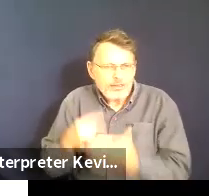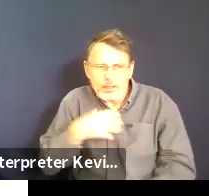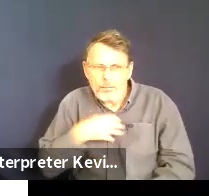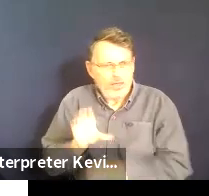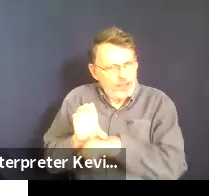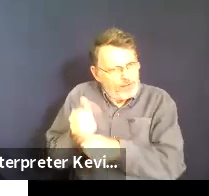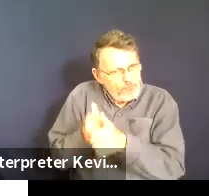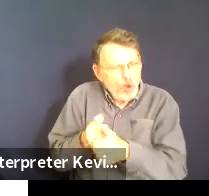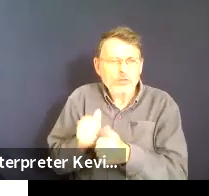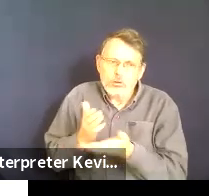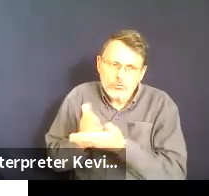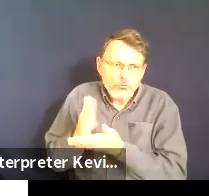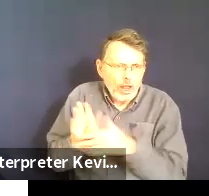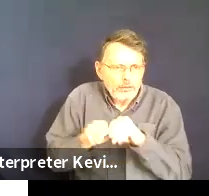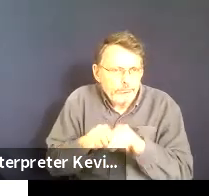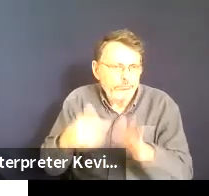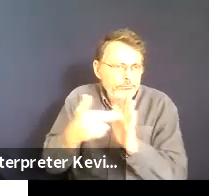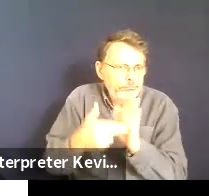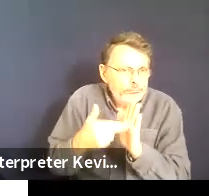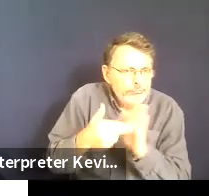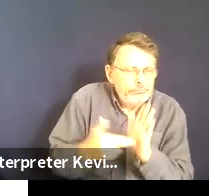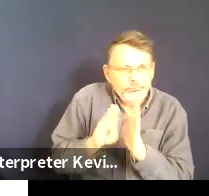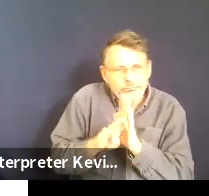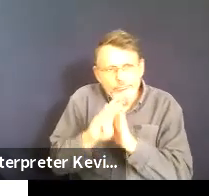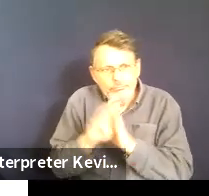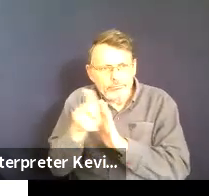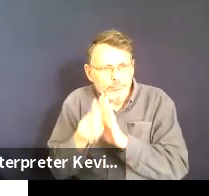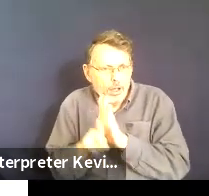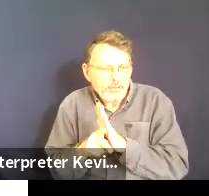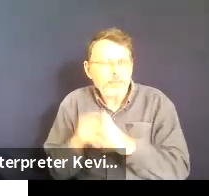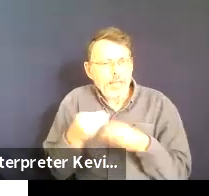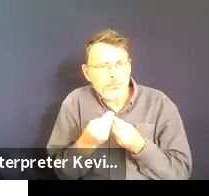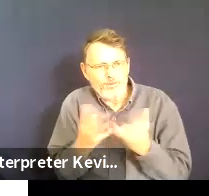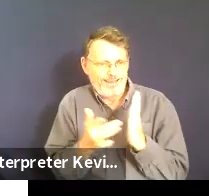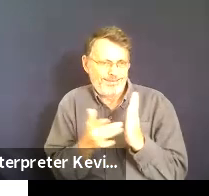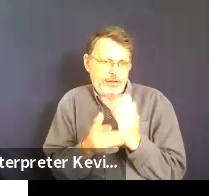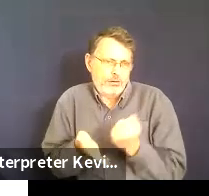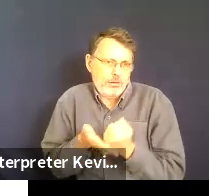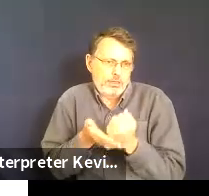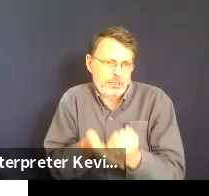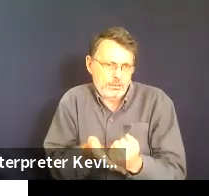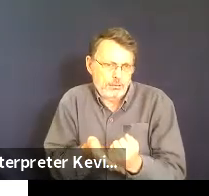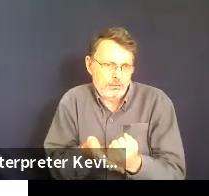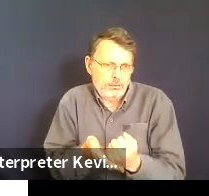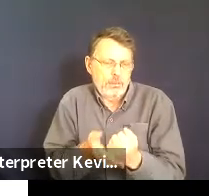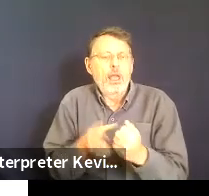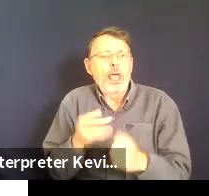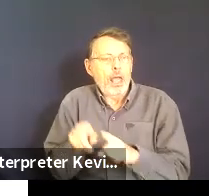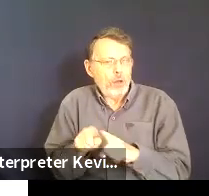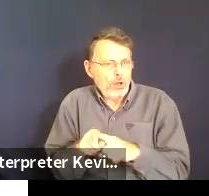rights, promulgates regulations, develops policies, and provides technical assistance and